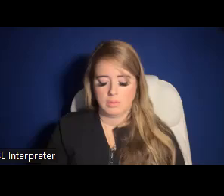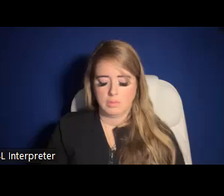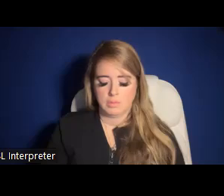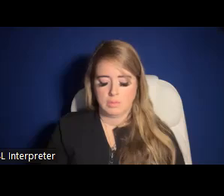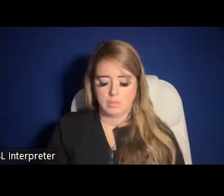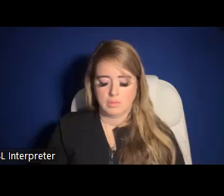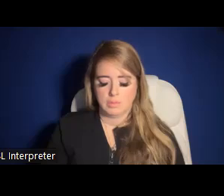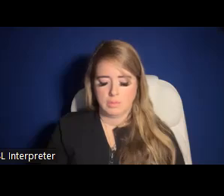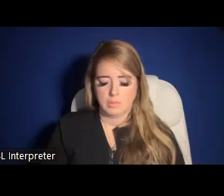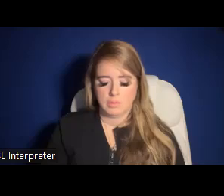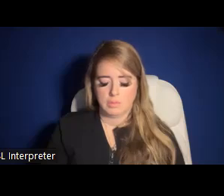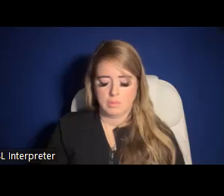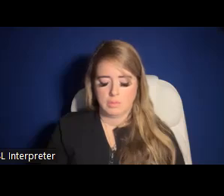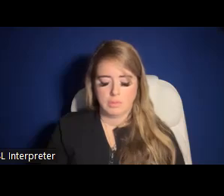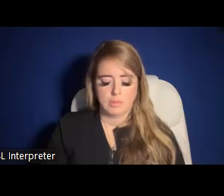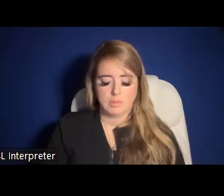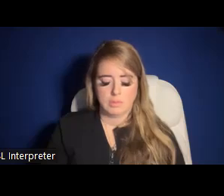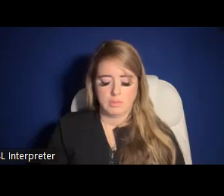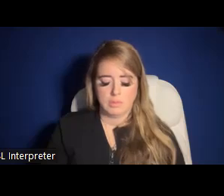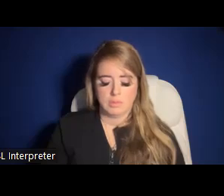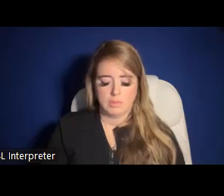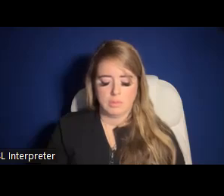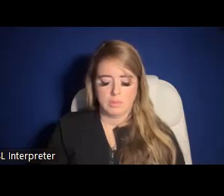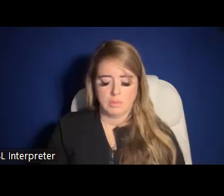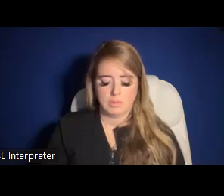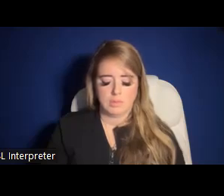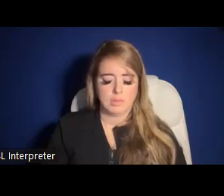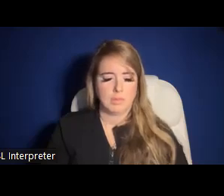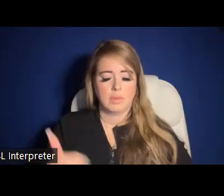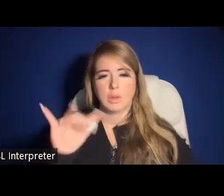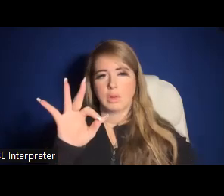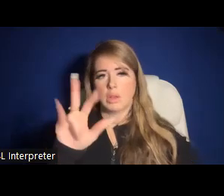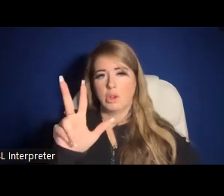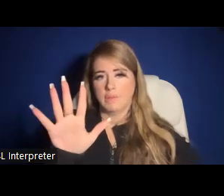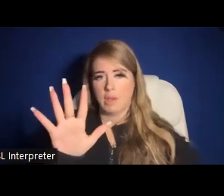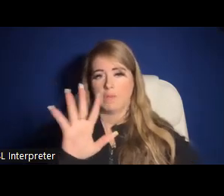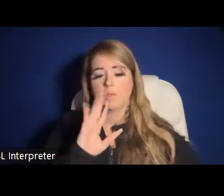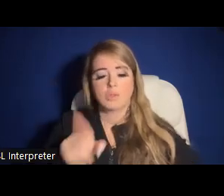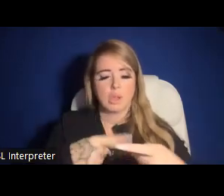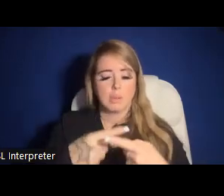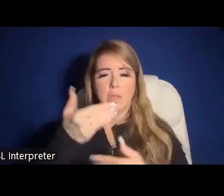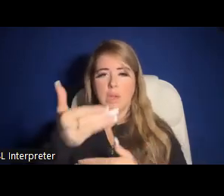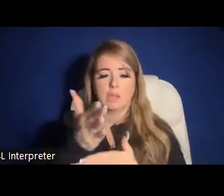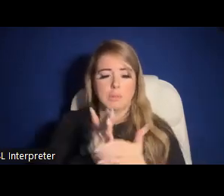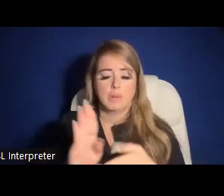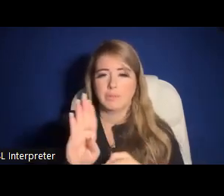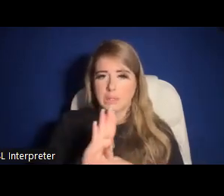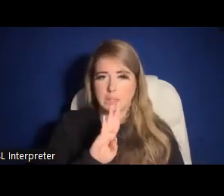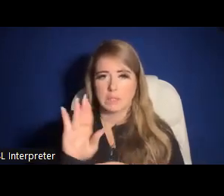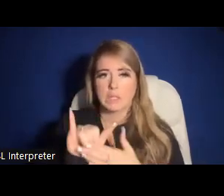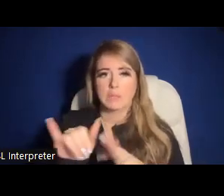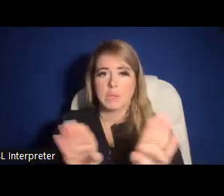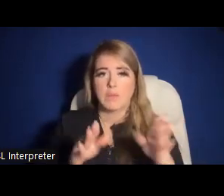All right. So it's 9:35. It's time to move into our next order of business. That is going to be the Behavioral